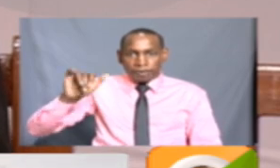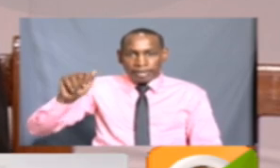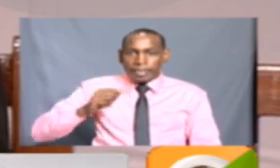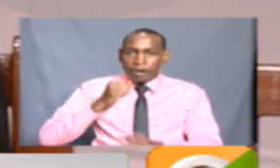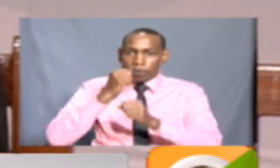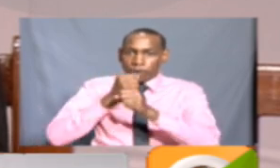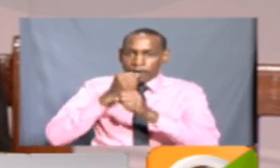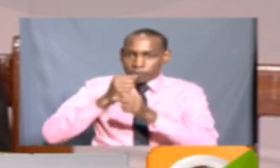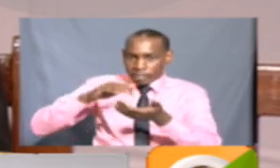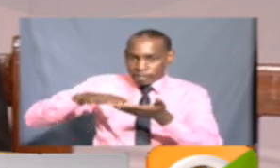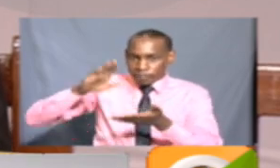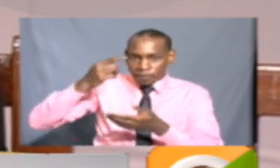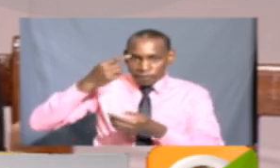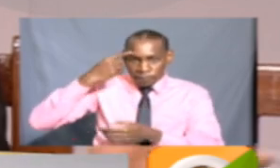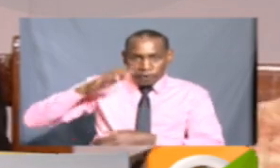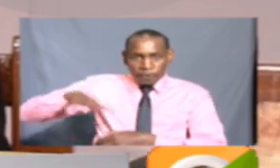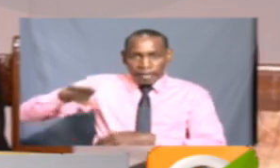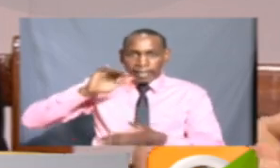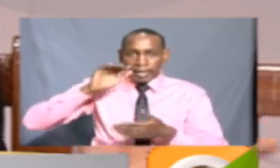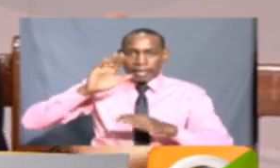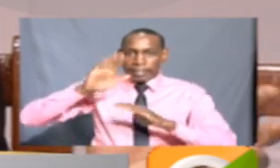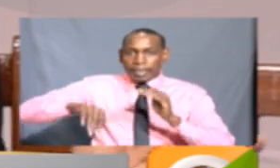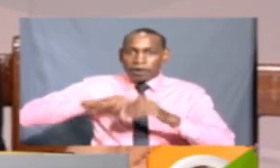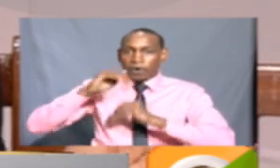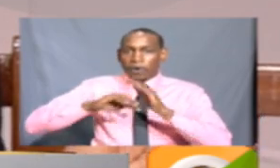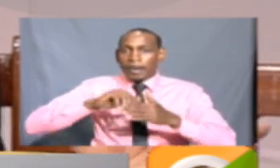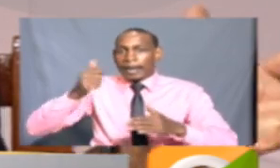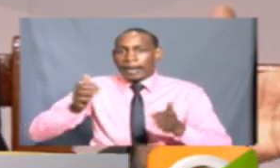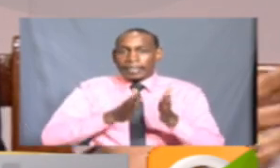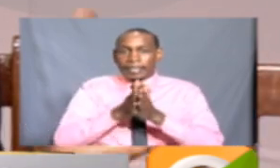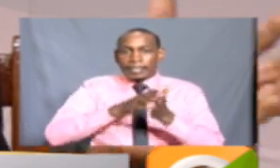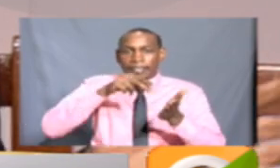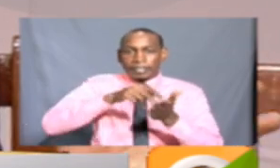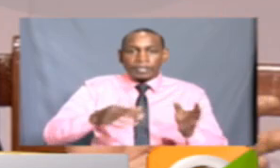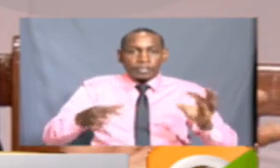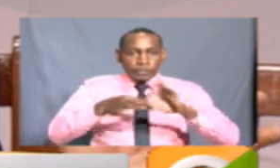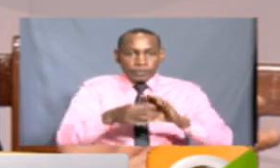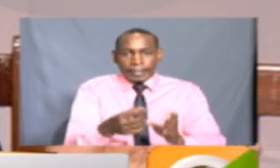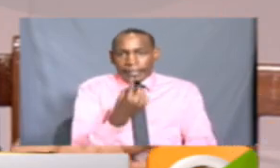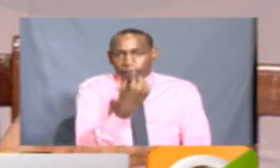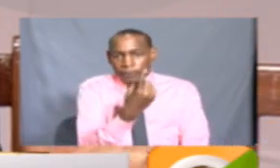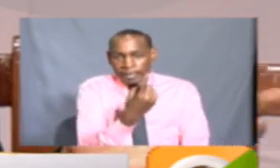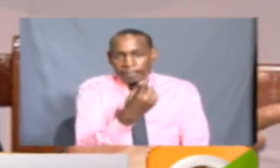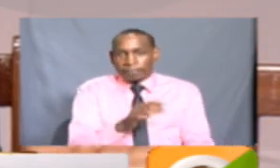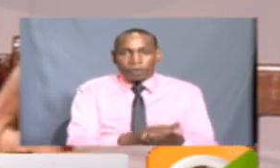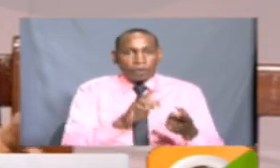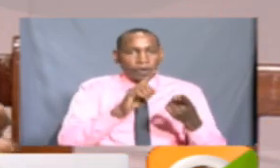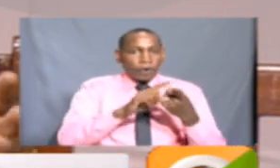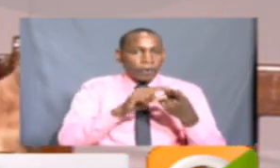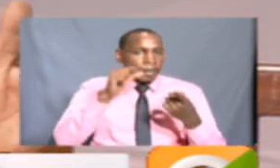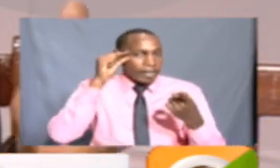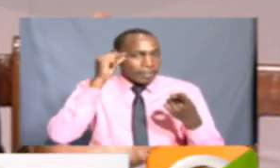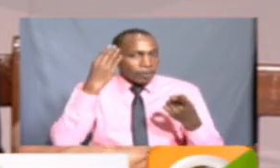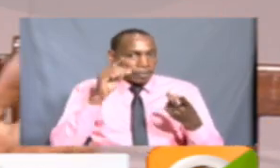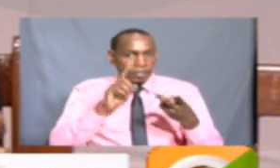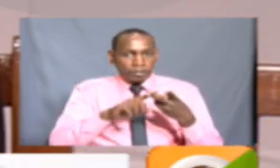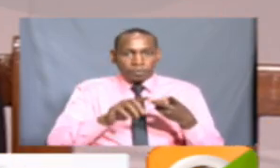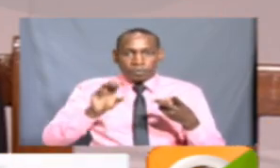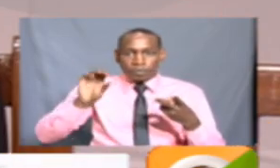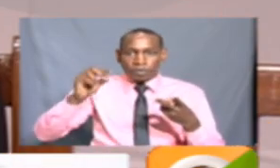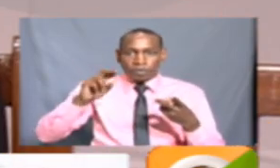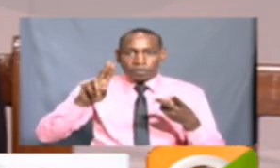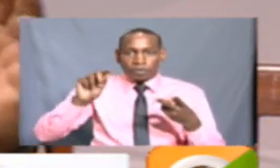more for that constituency than all the other candidates rolled into one, whether it's James Orengo, Matthias